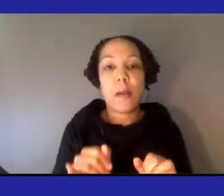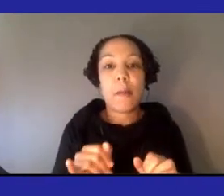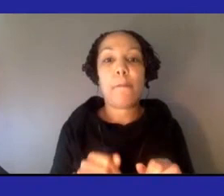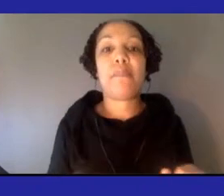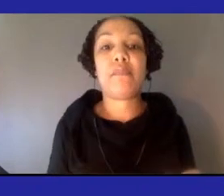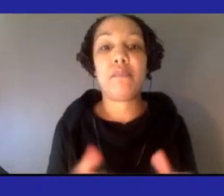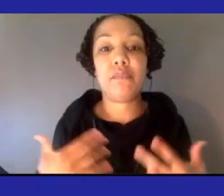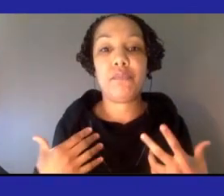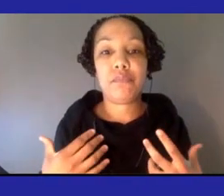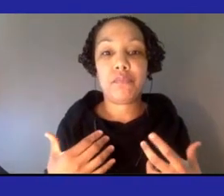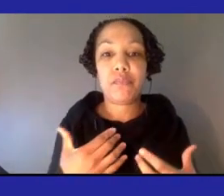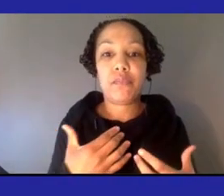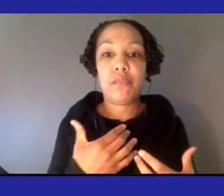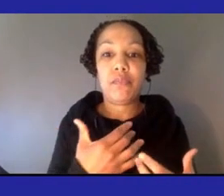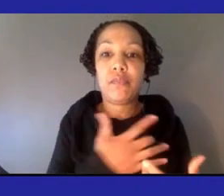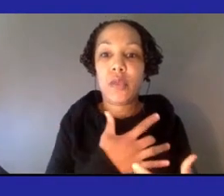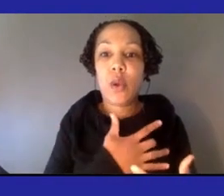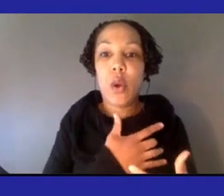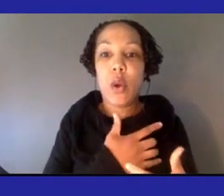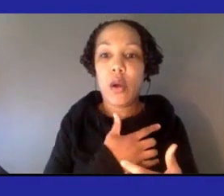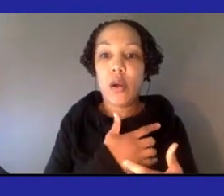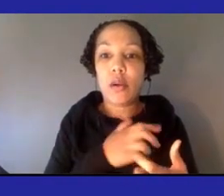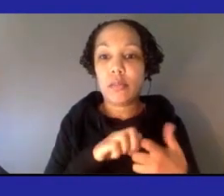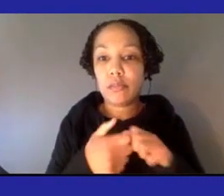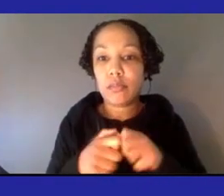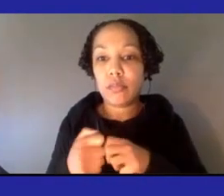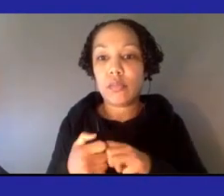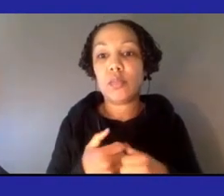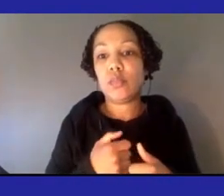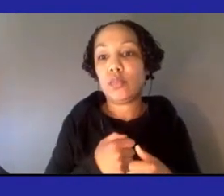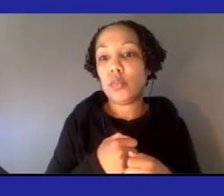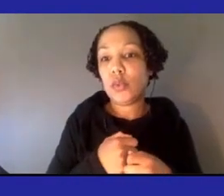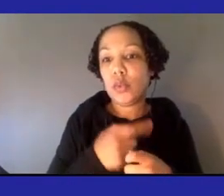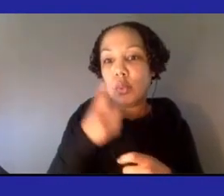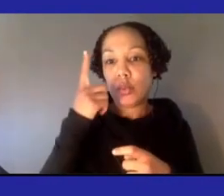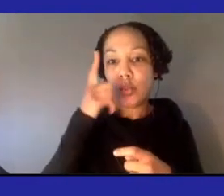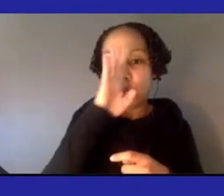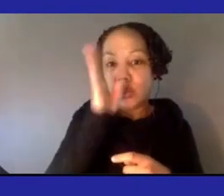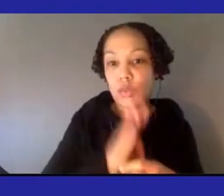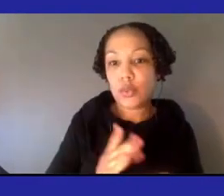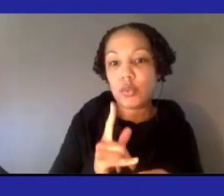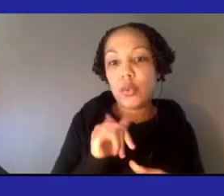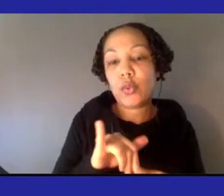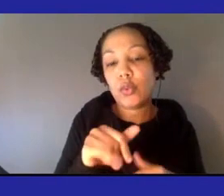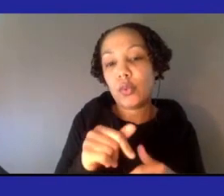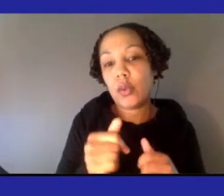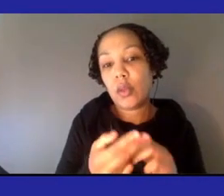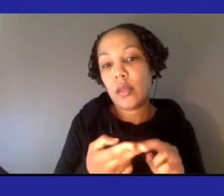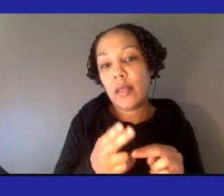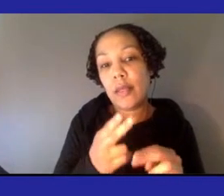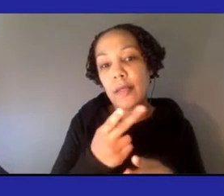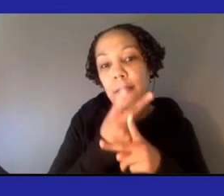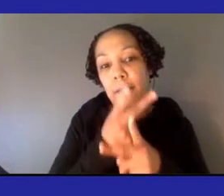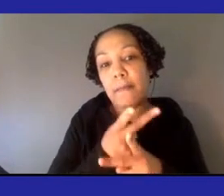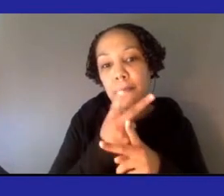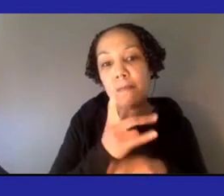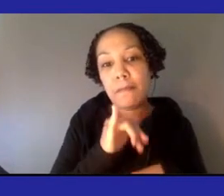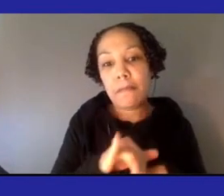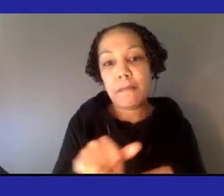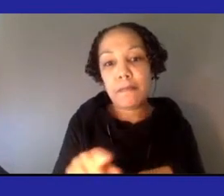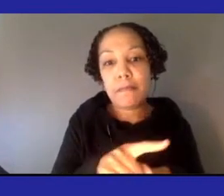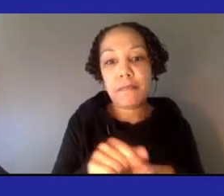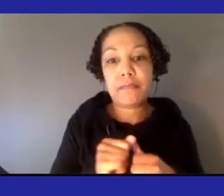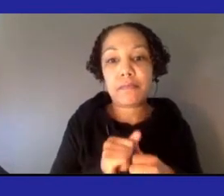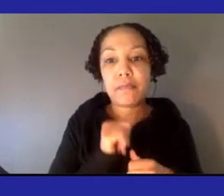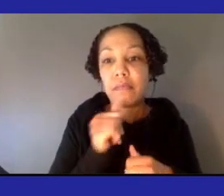and stroke, which is what we diagnose and treat in primary care, but the result of a lack of primary care services, with people telling us they didn't get